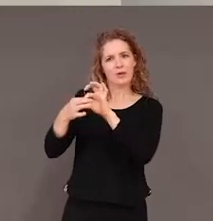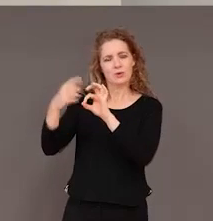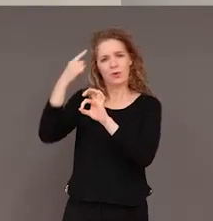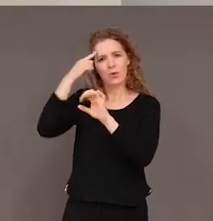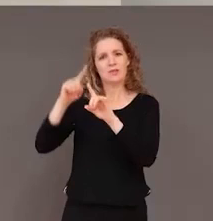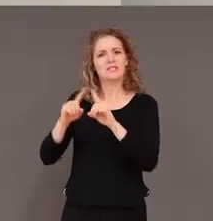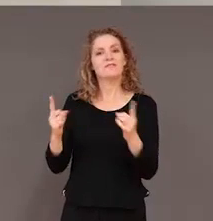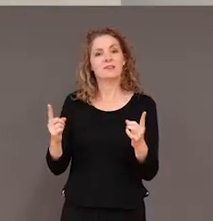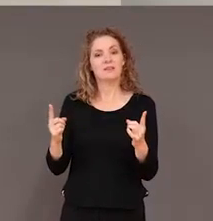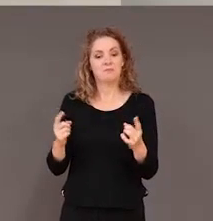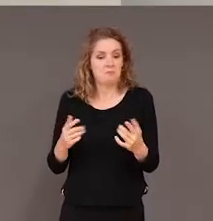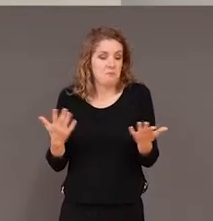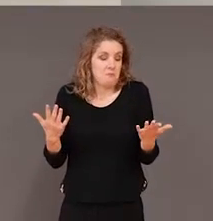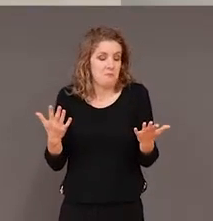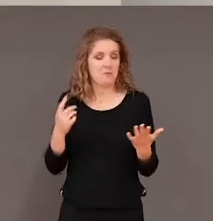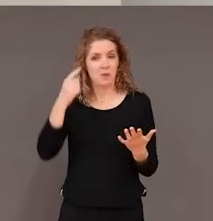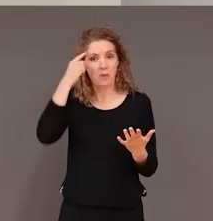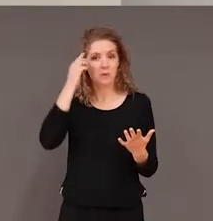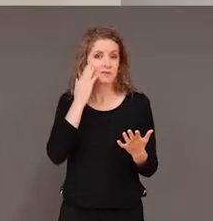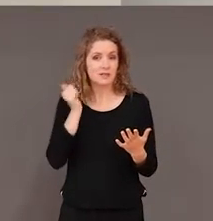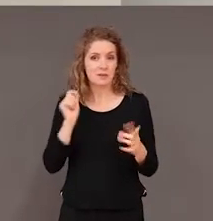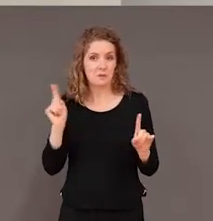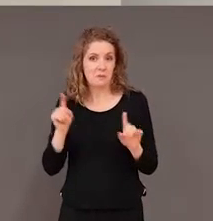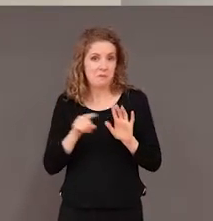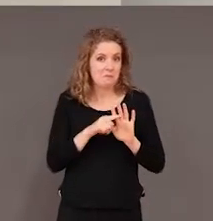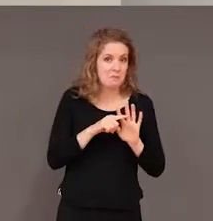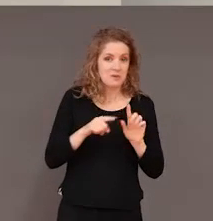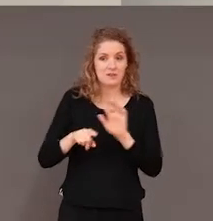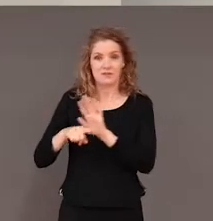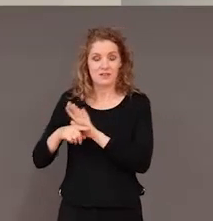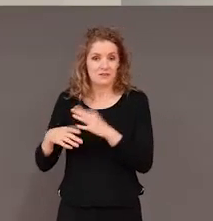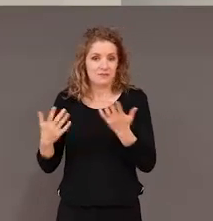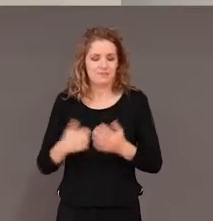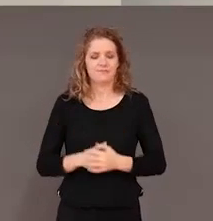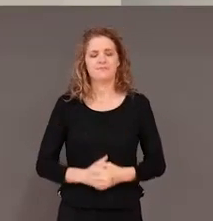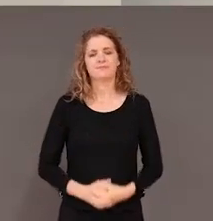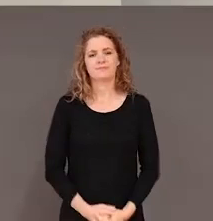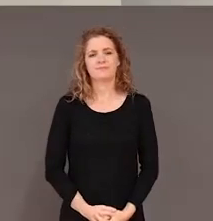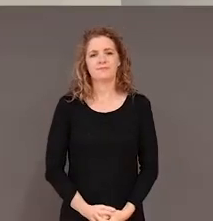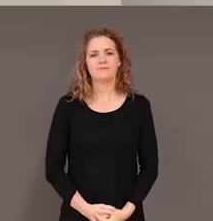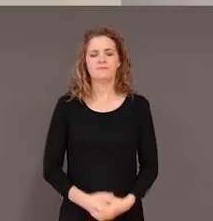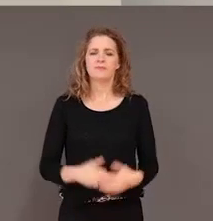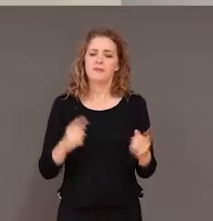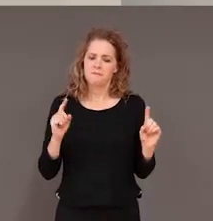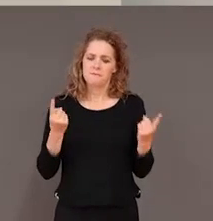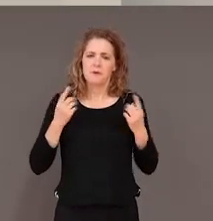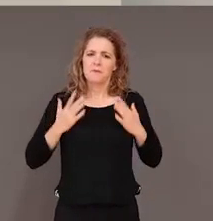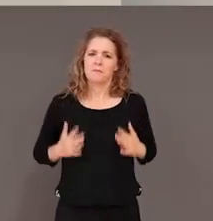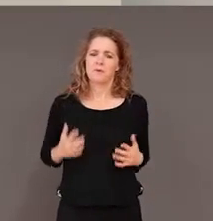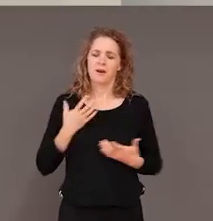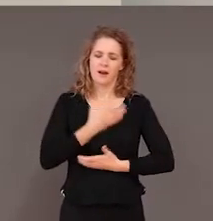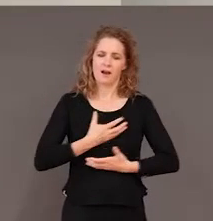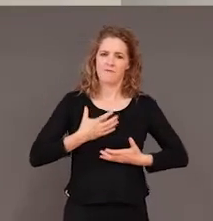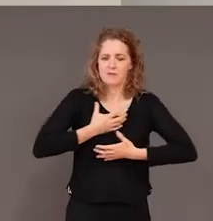thoughts differently, whatever your thoughts might be. So to get ready, just again, get yourself